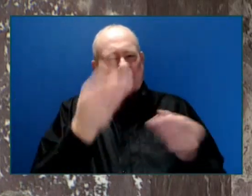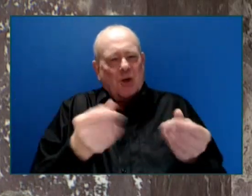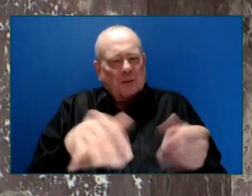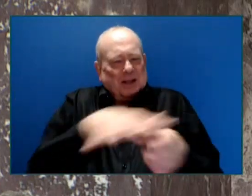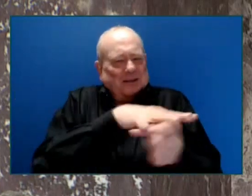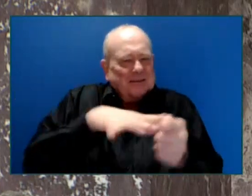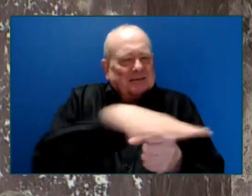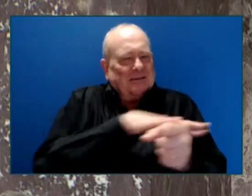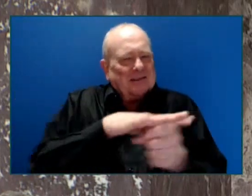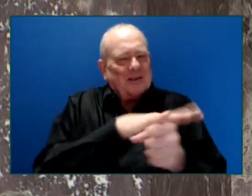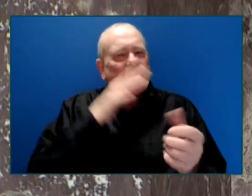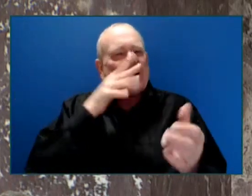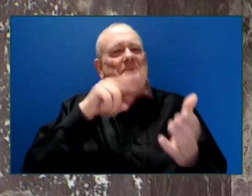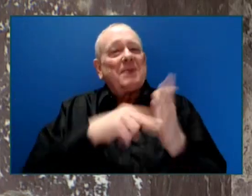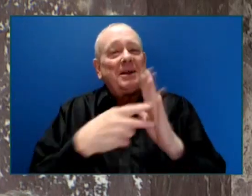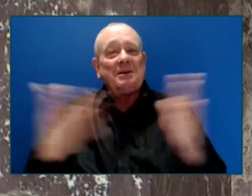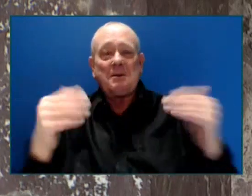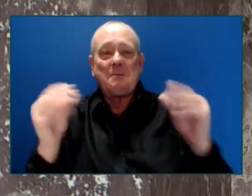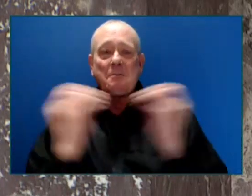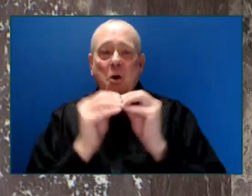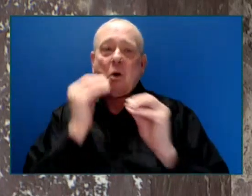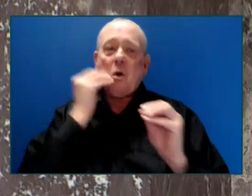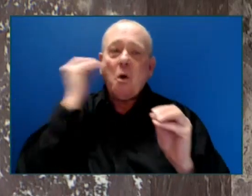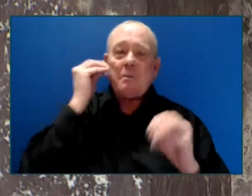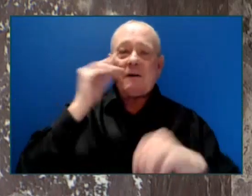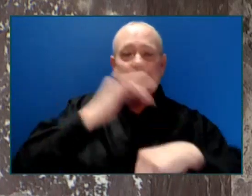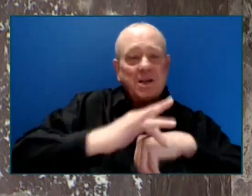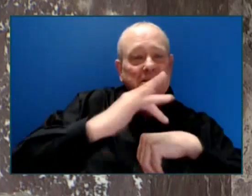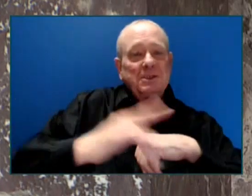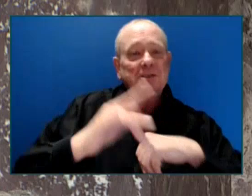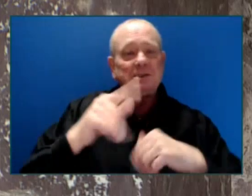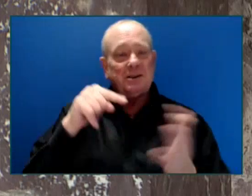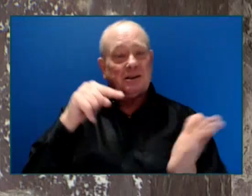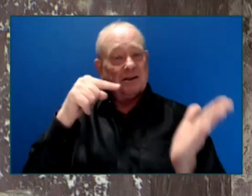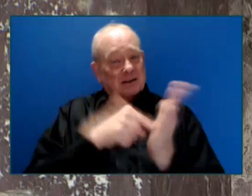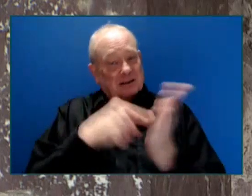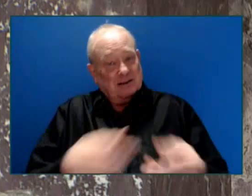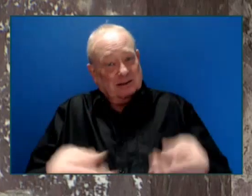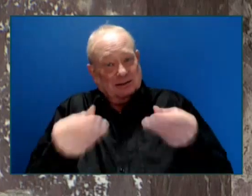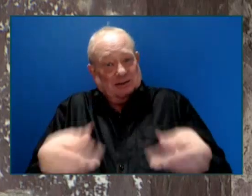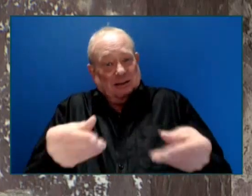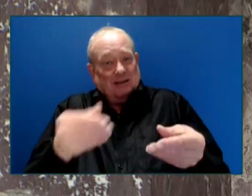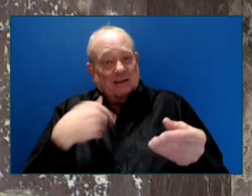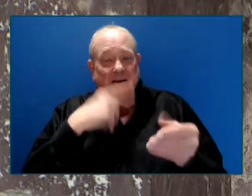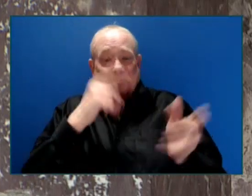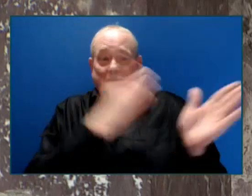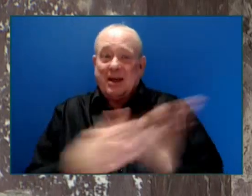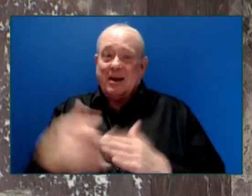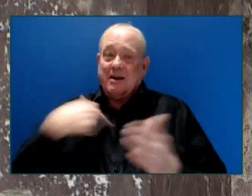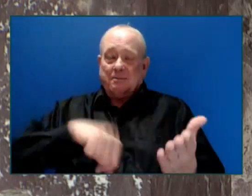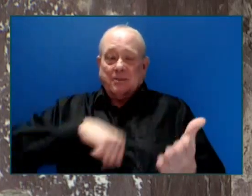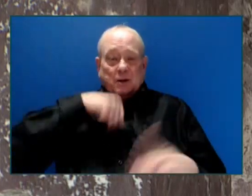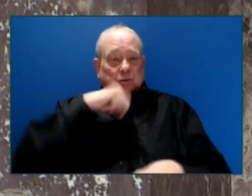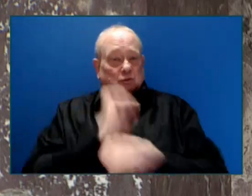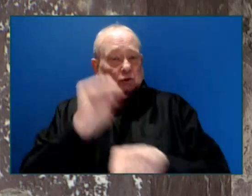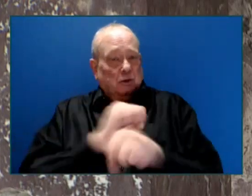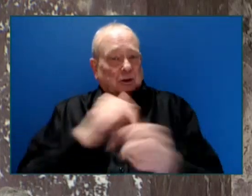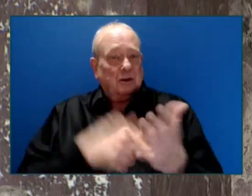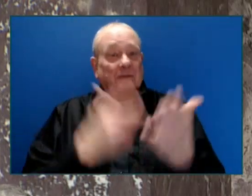in a quicker way, Honourable Speaker. I'm proud of the strategy. It's unfortunate that they can't figure out what they stand for on that side, Honourable